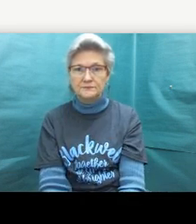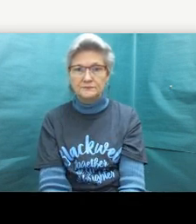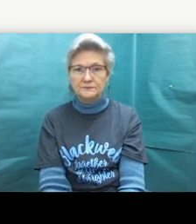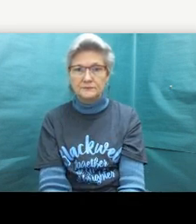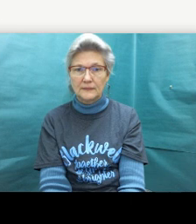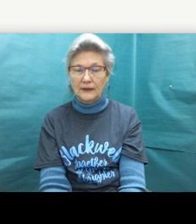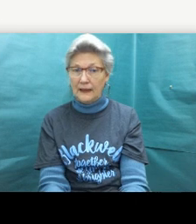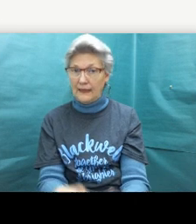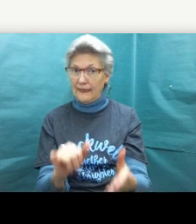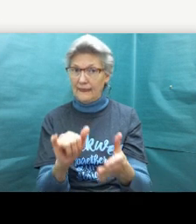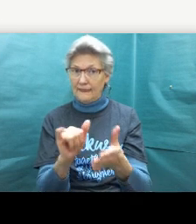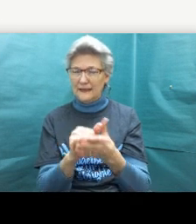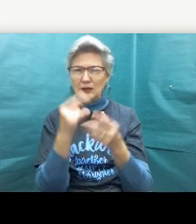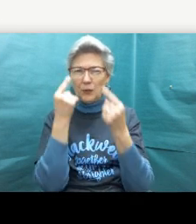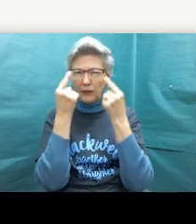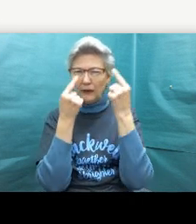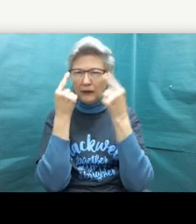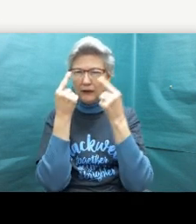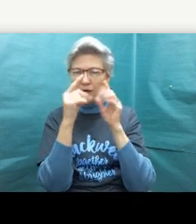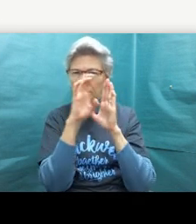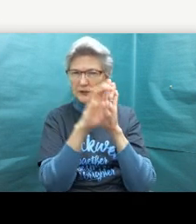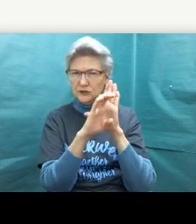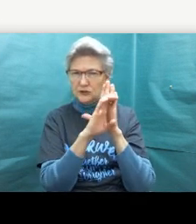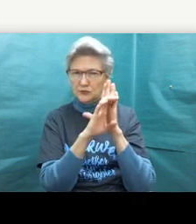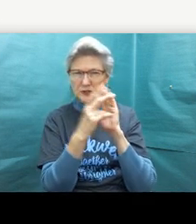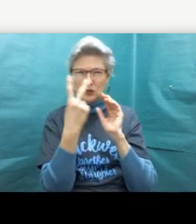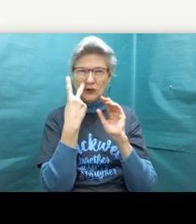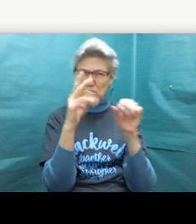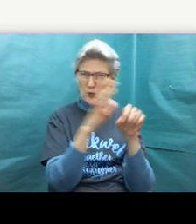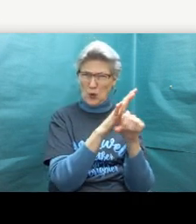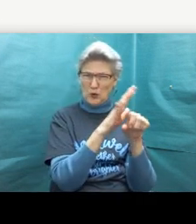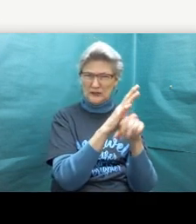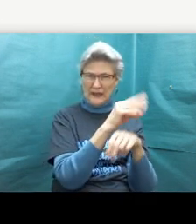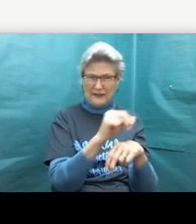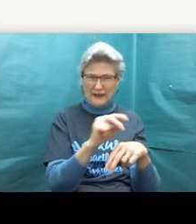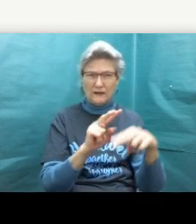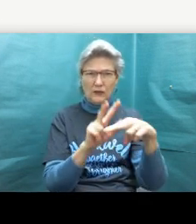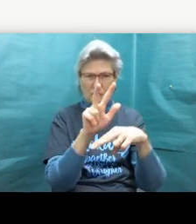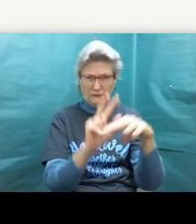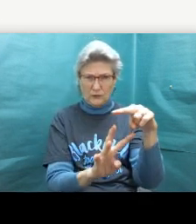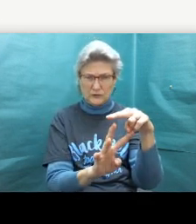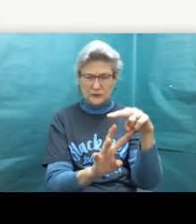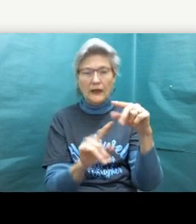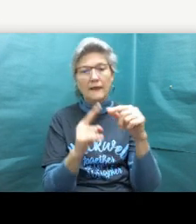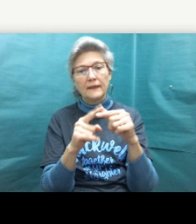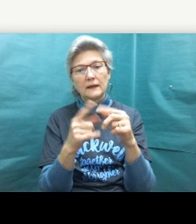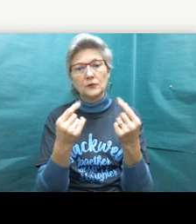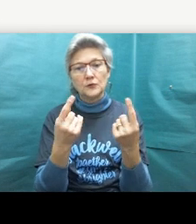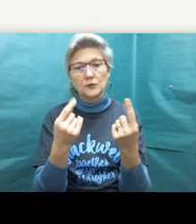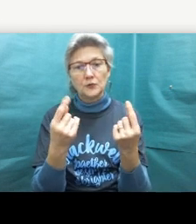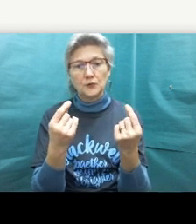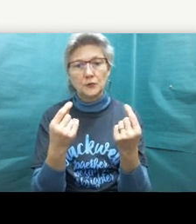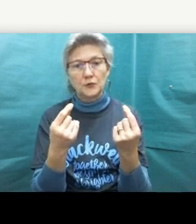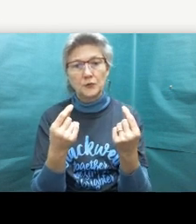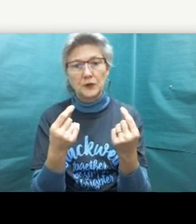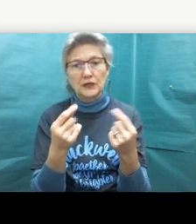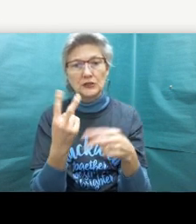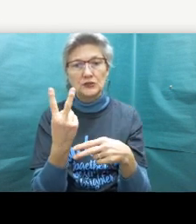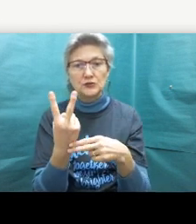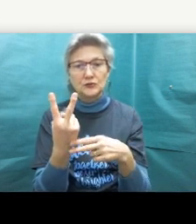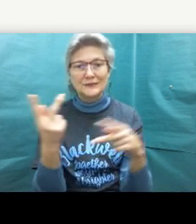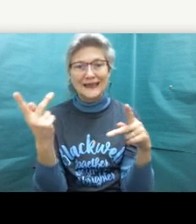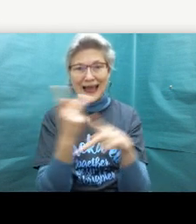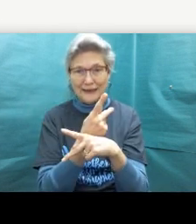3/4, because that's how we thought of our model when we first saw it. We saw the 2 wholes and the 3/4. And then what we did was we did